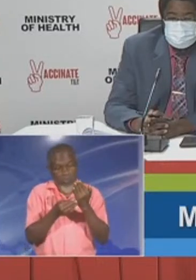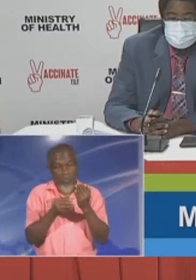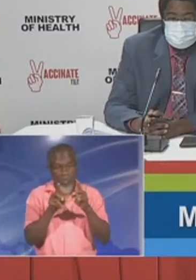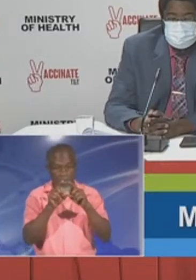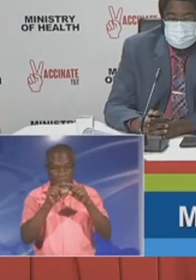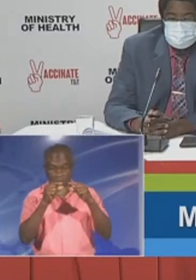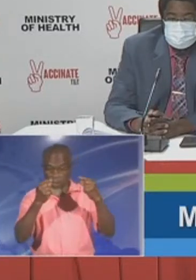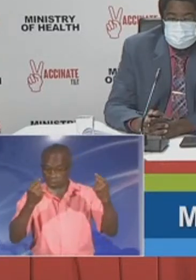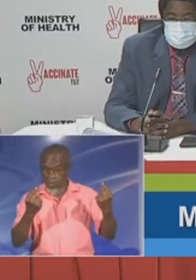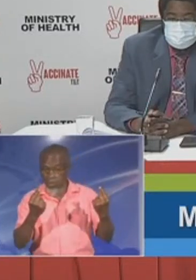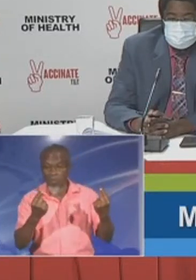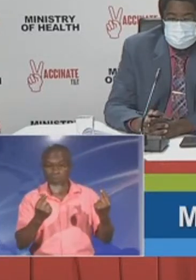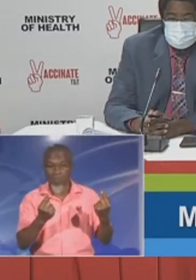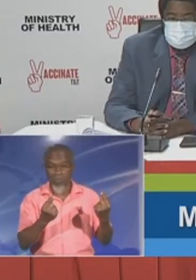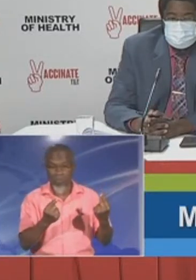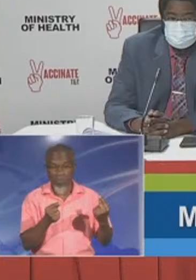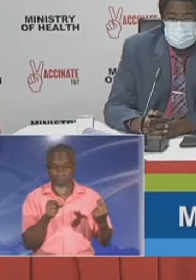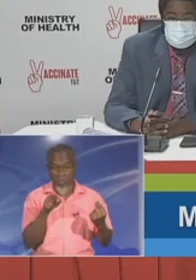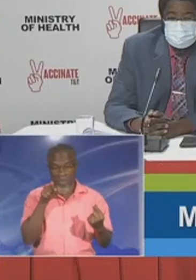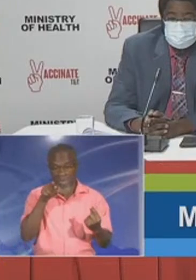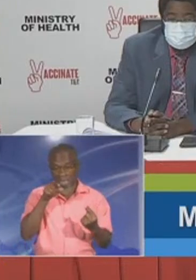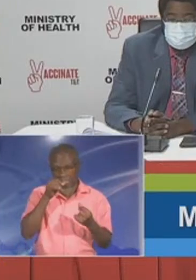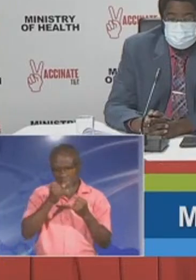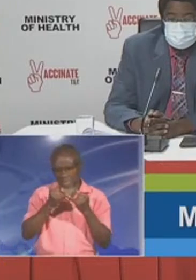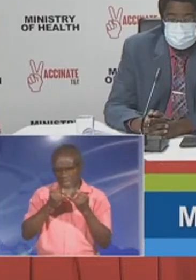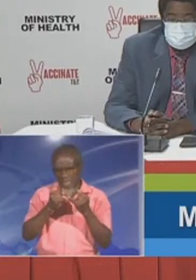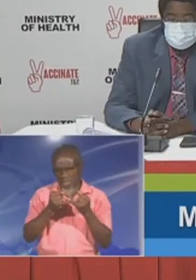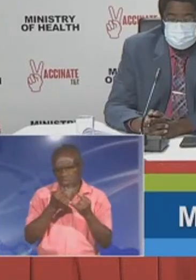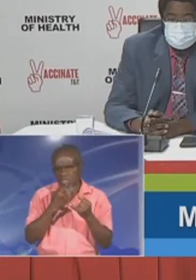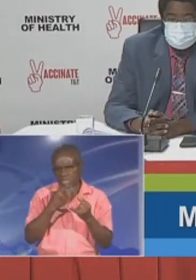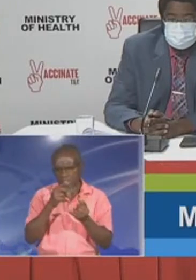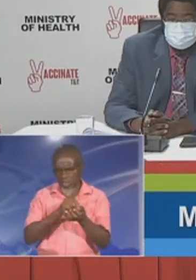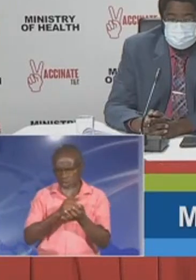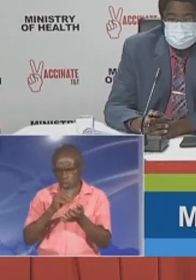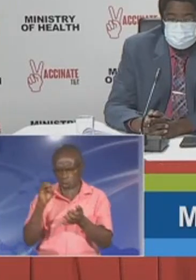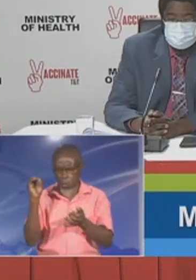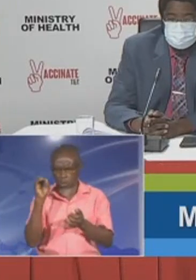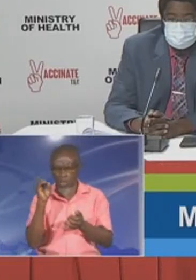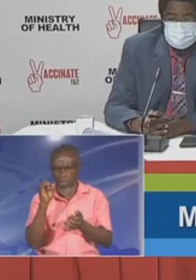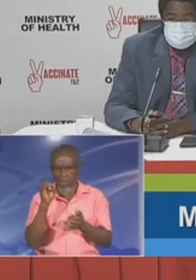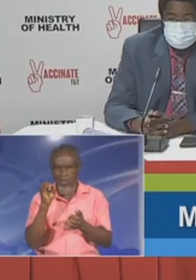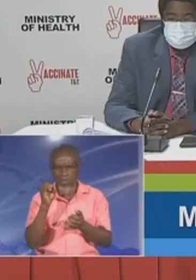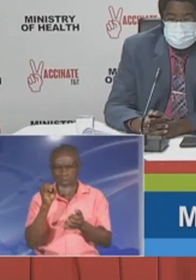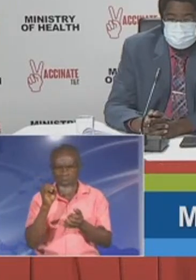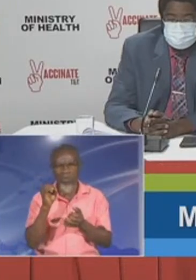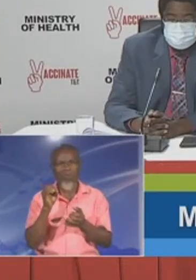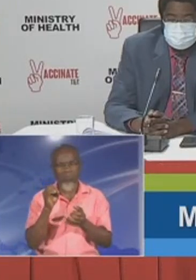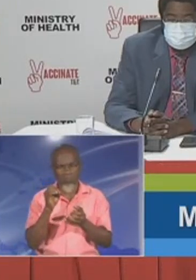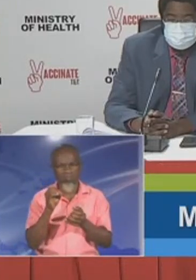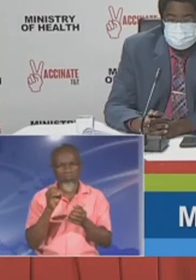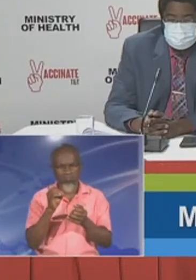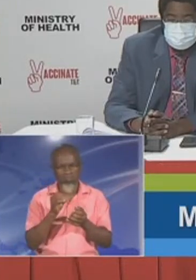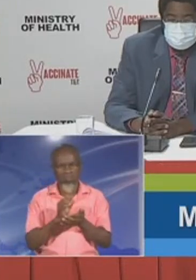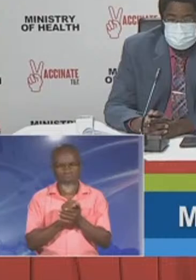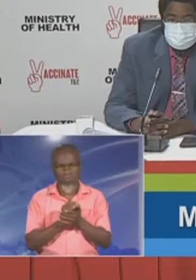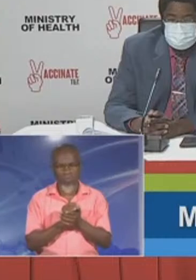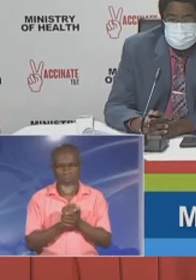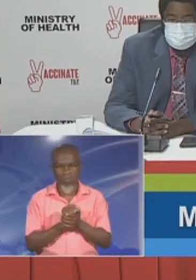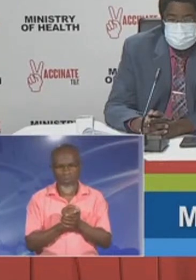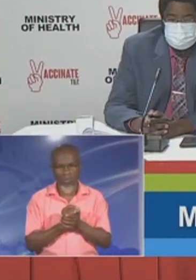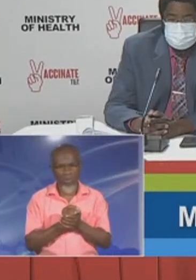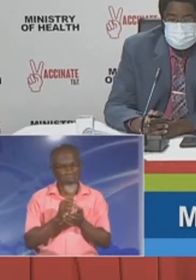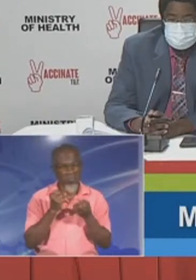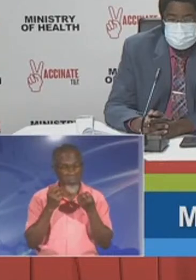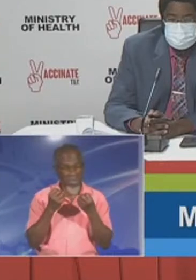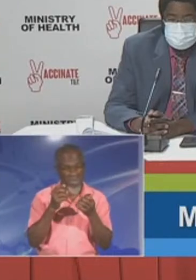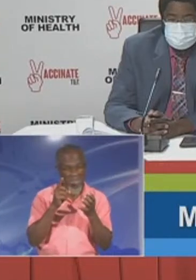Hi, Dr. Othello. That last part is based on what I wanted to ask you. A lot of science people are going